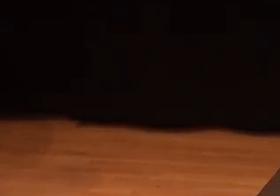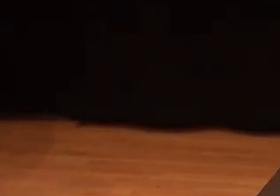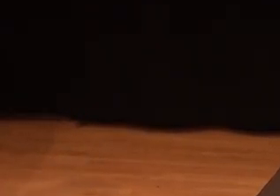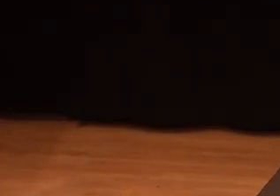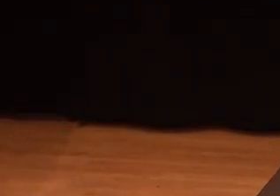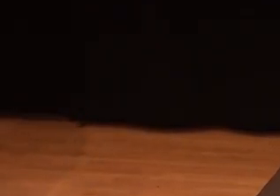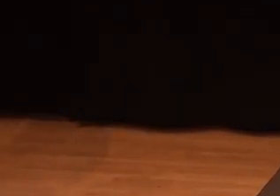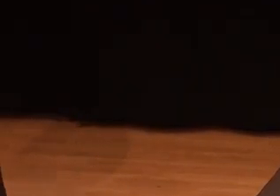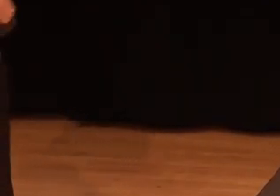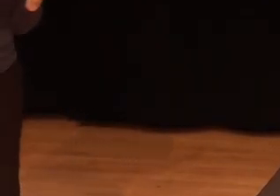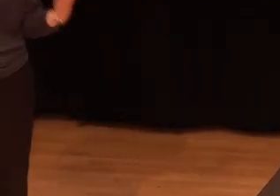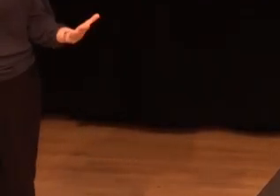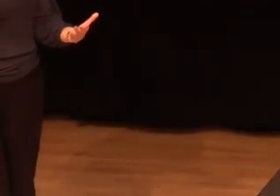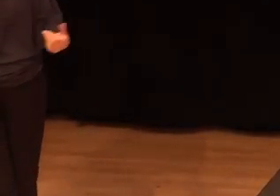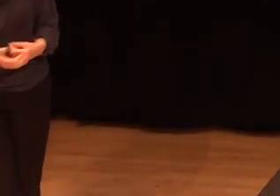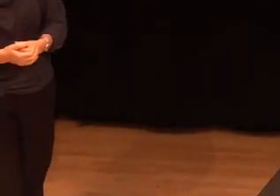So,